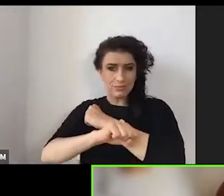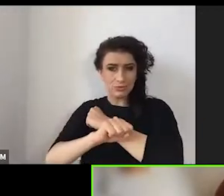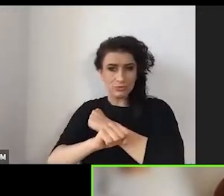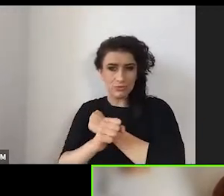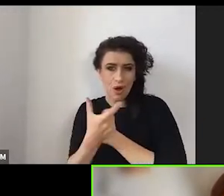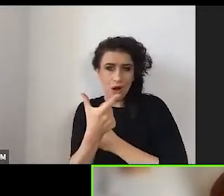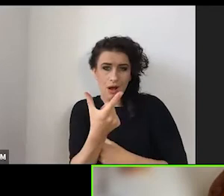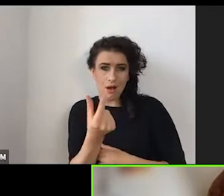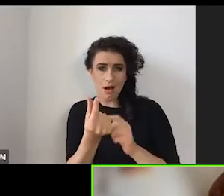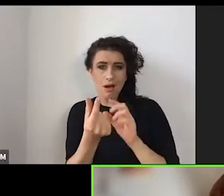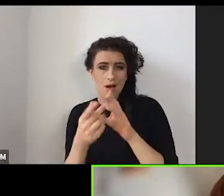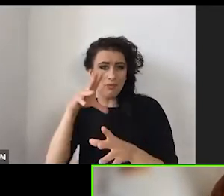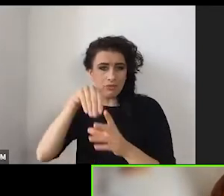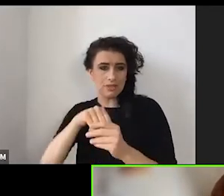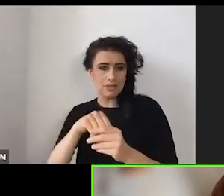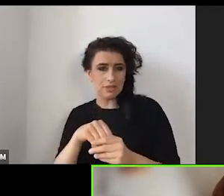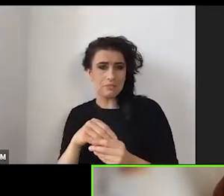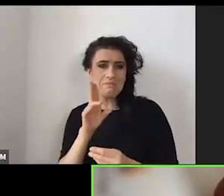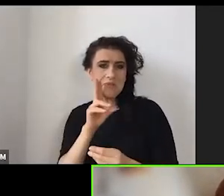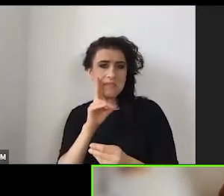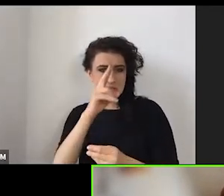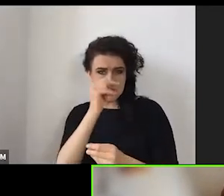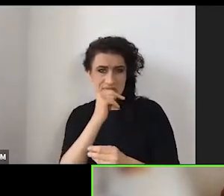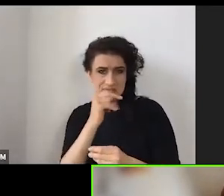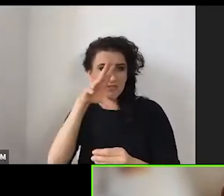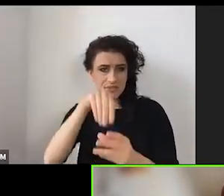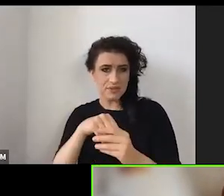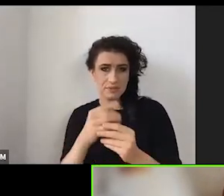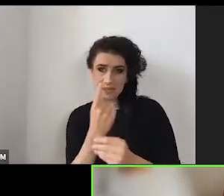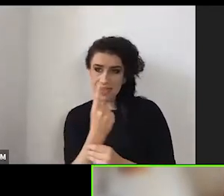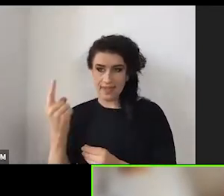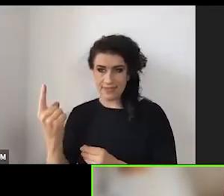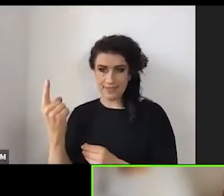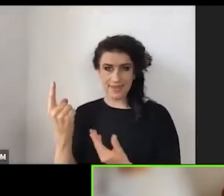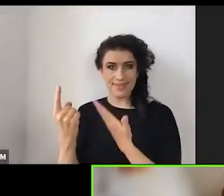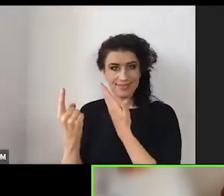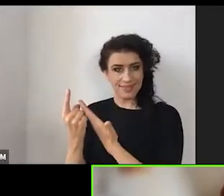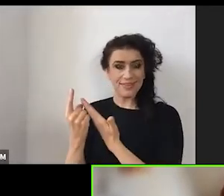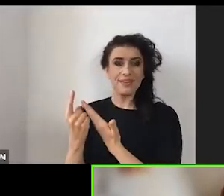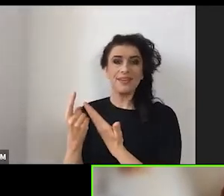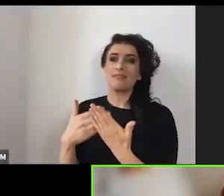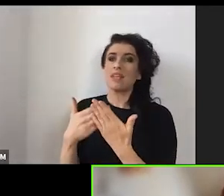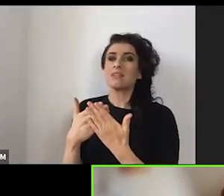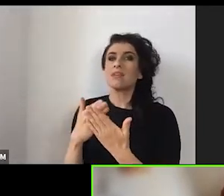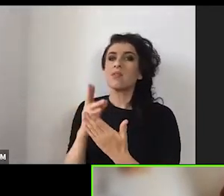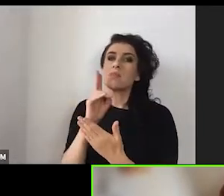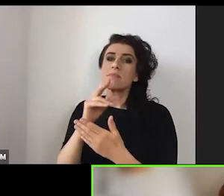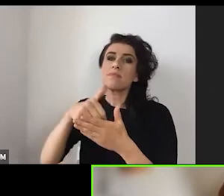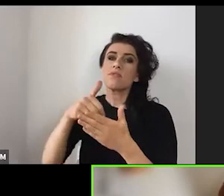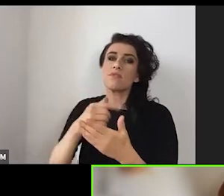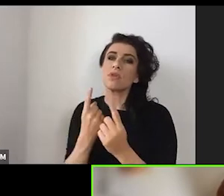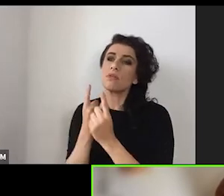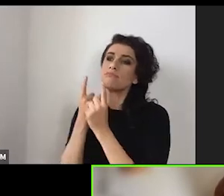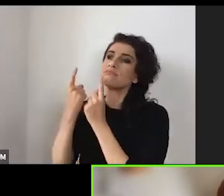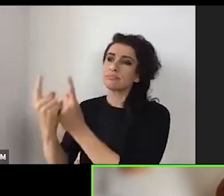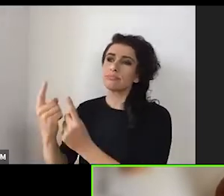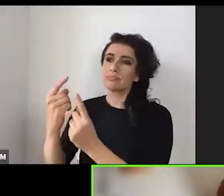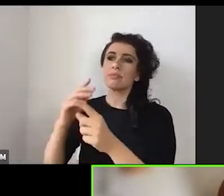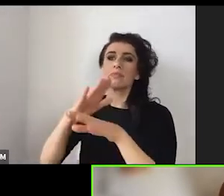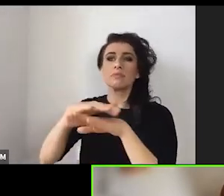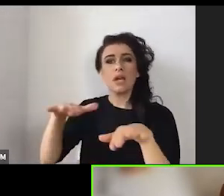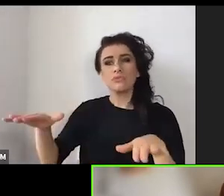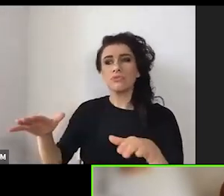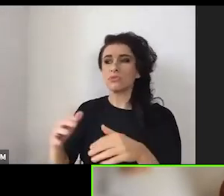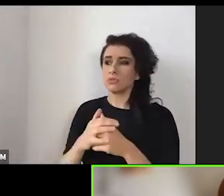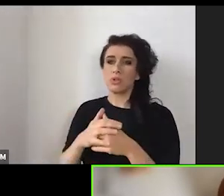give this framework to their children where you are the boy, so you have to do this and this and that, and you're the girl,